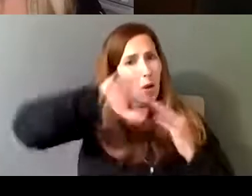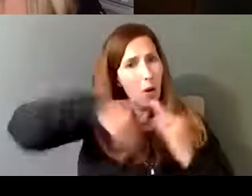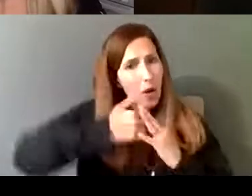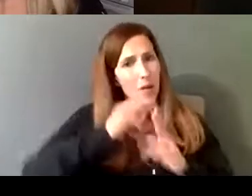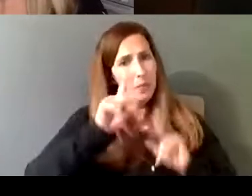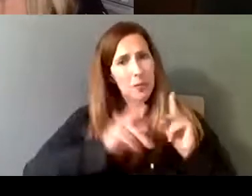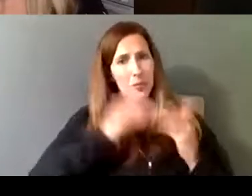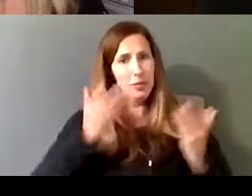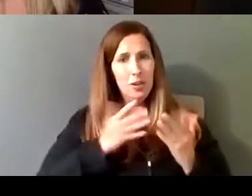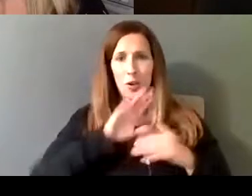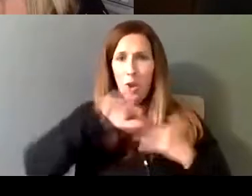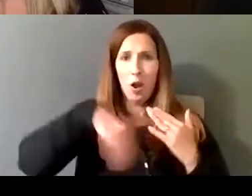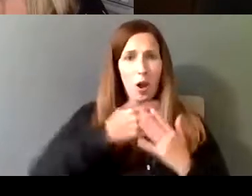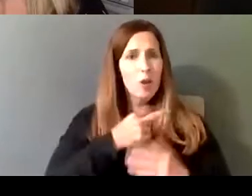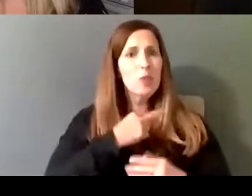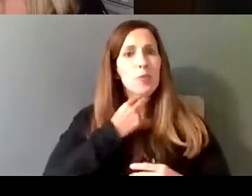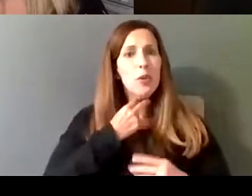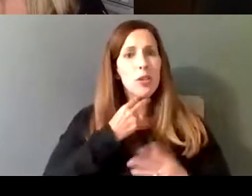voices matter.